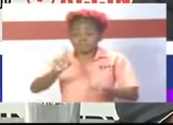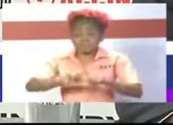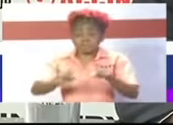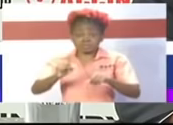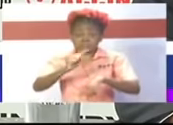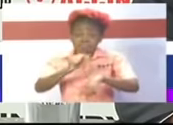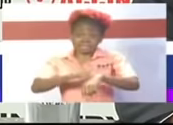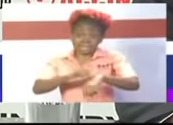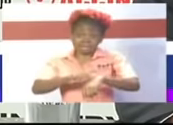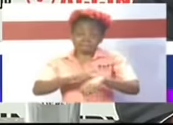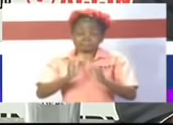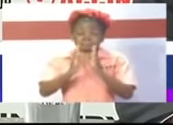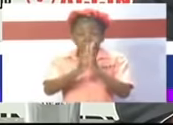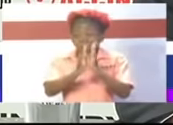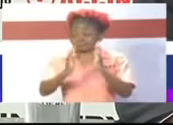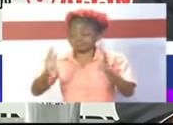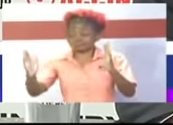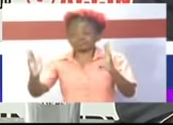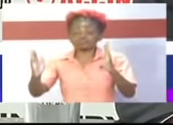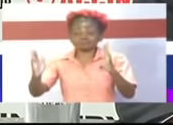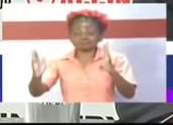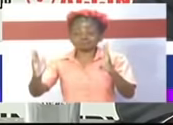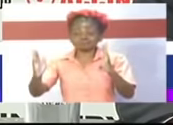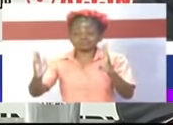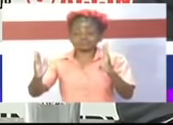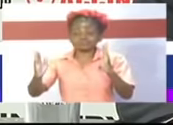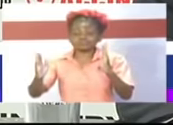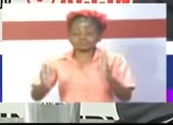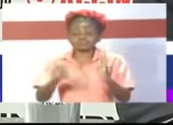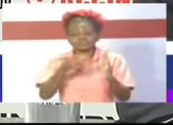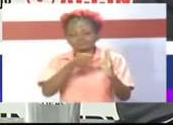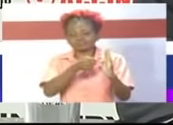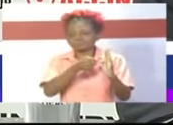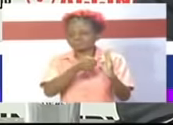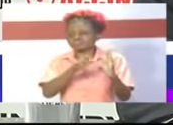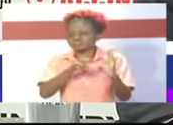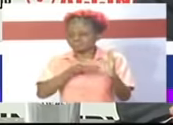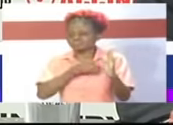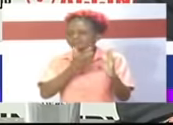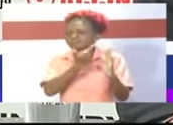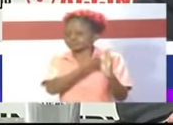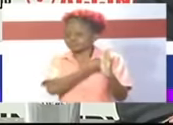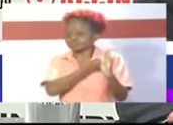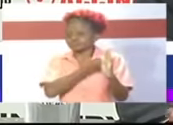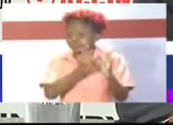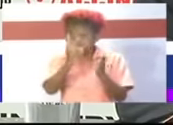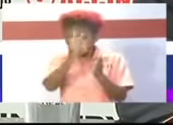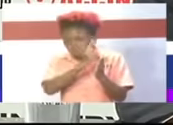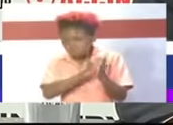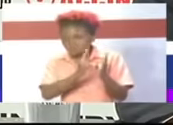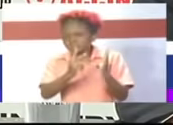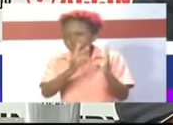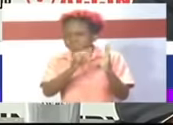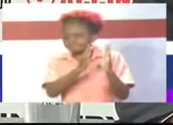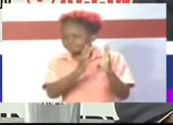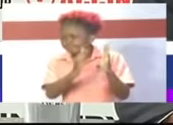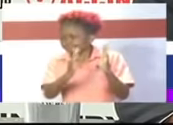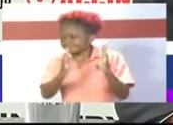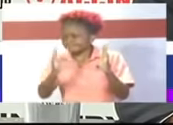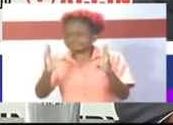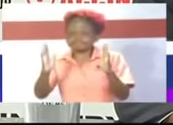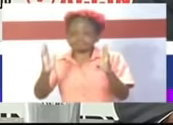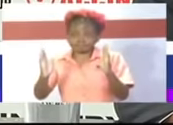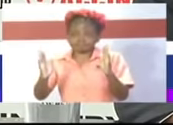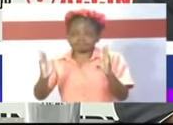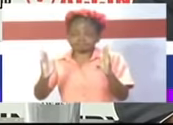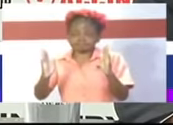effects vary from very soon after, after the 2-week period, because we use that as the cutoff, to a couple